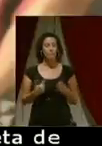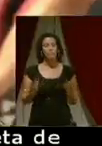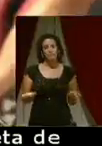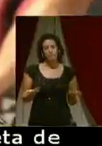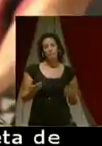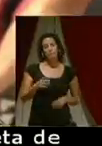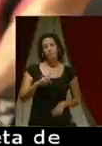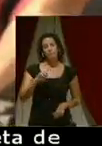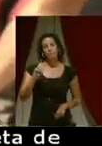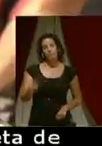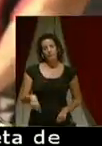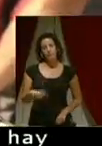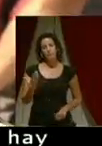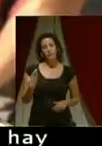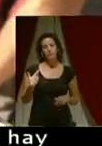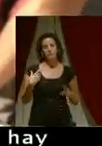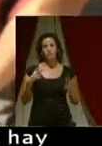Andalusia. So